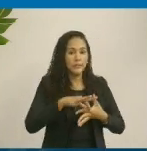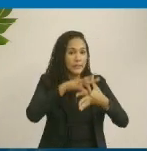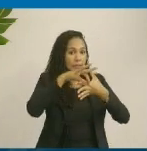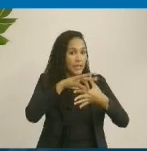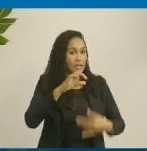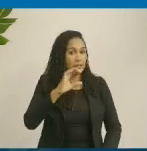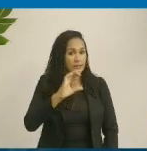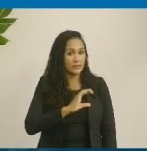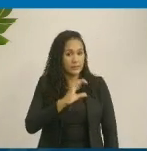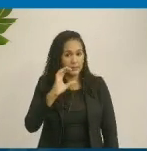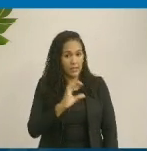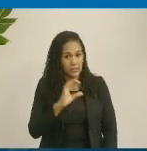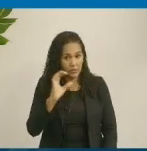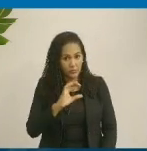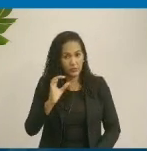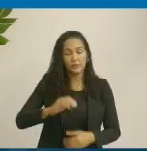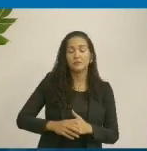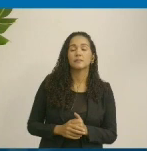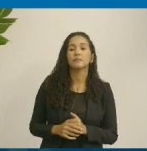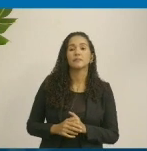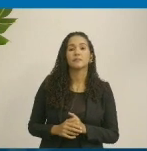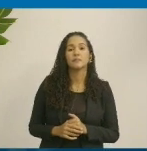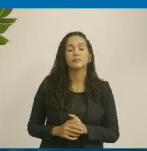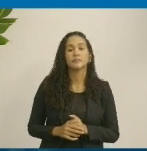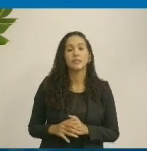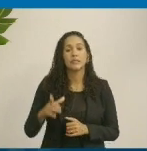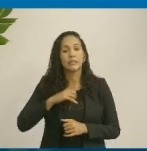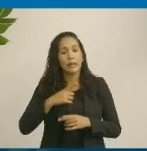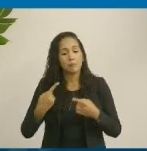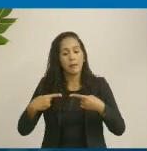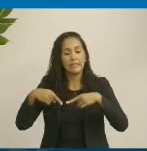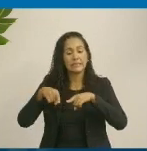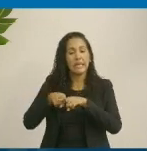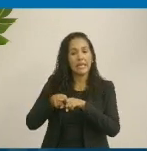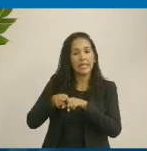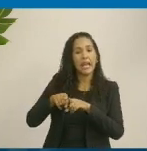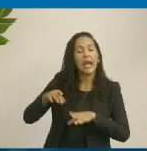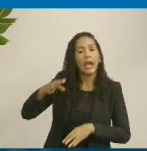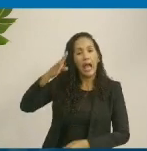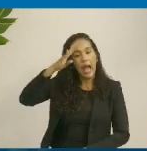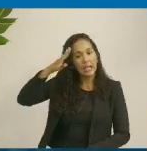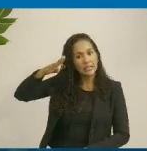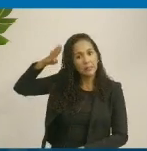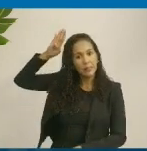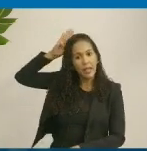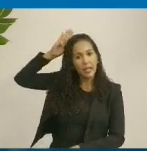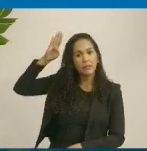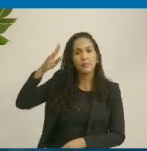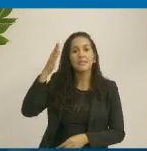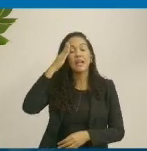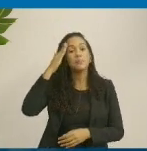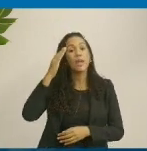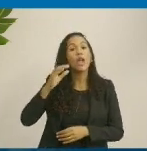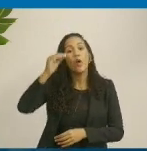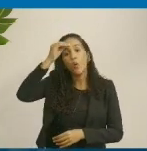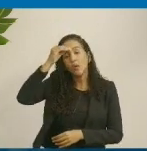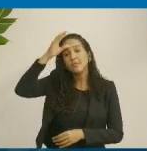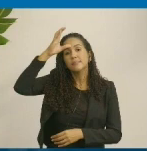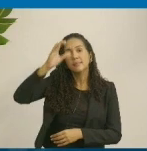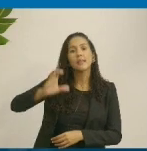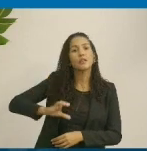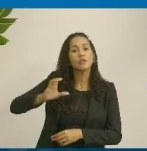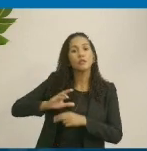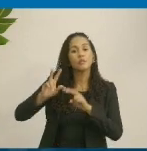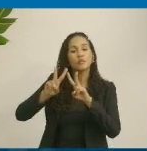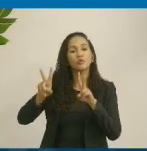to effectively and timely develop a vaccine. So we started from local funding